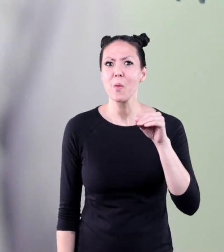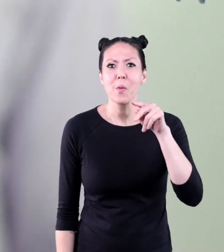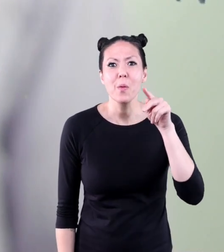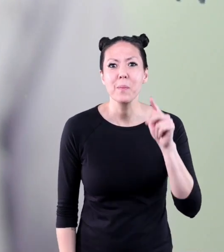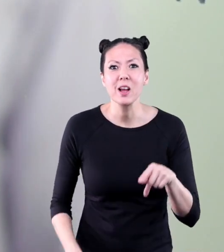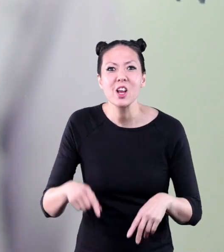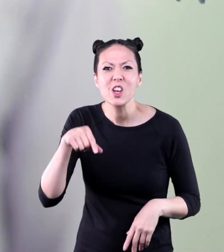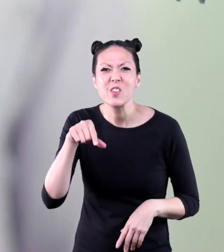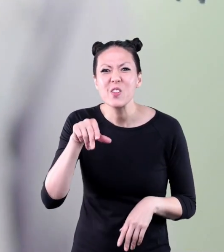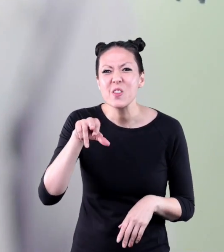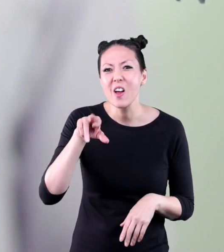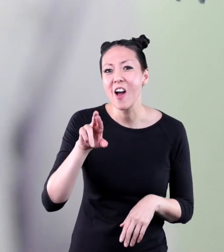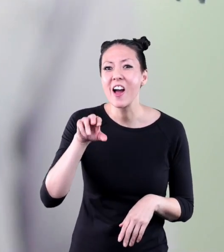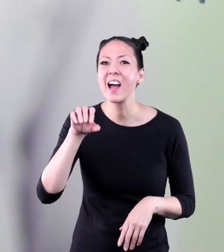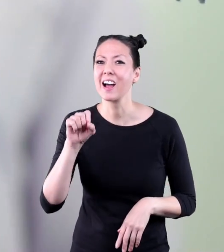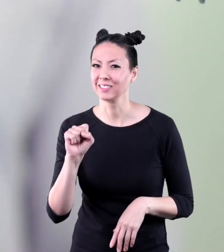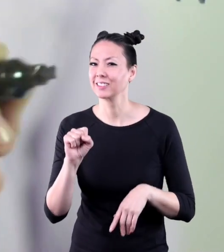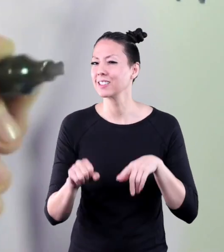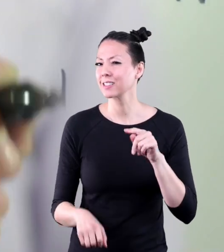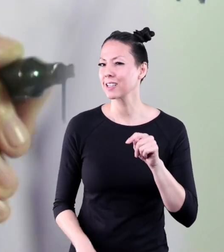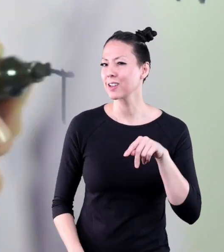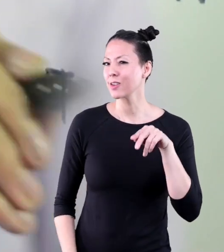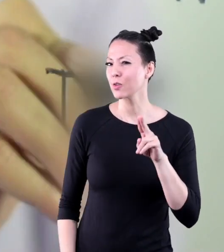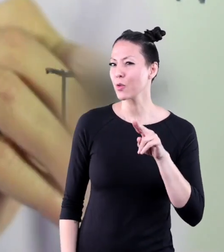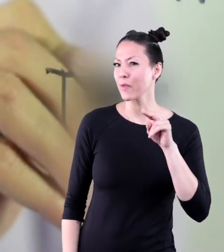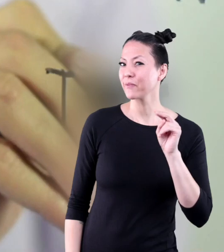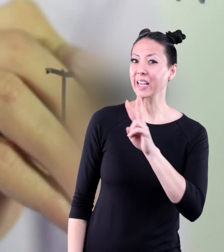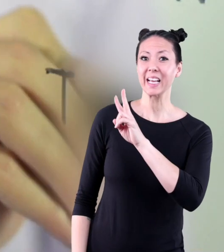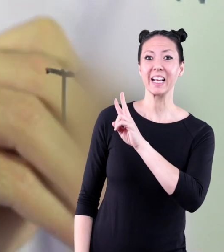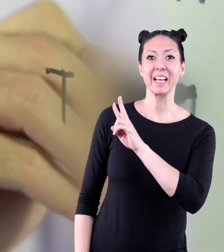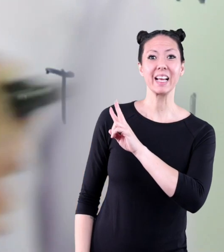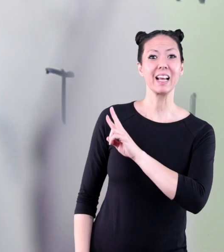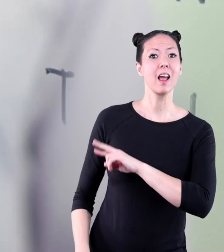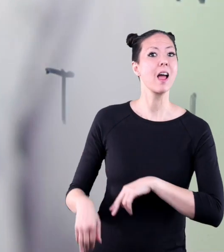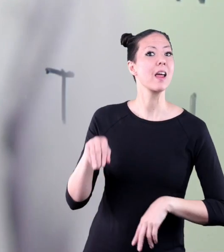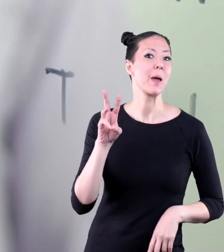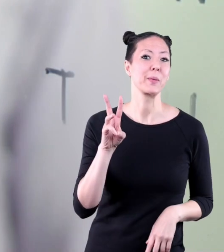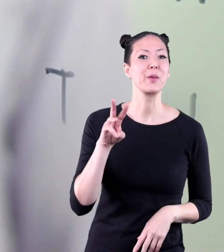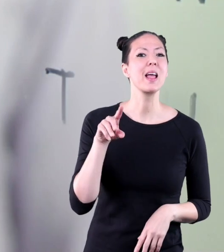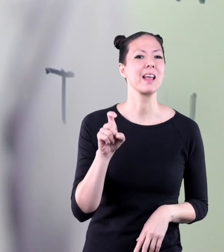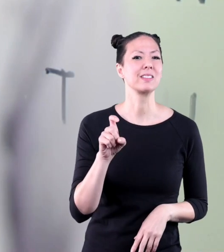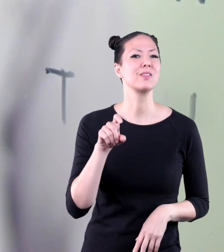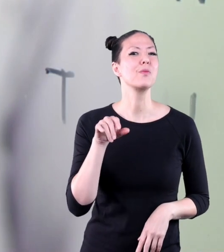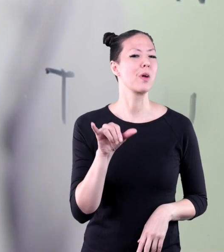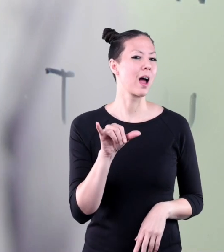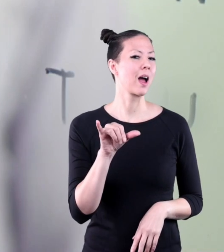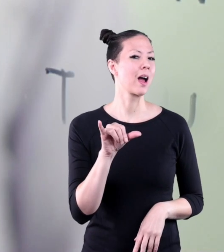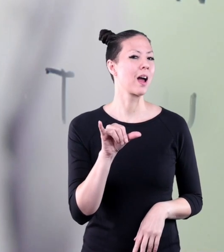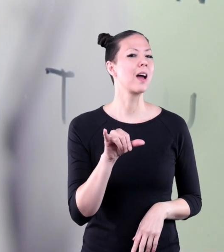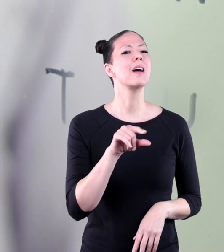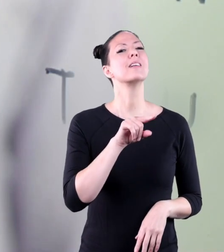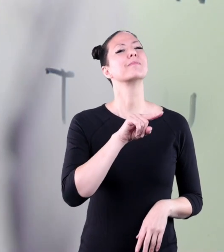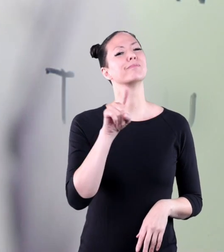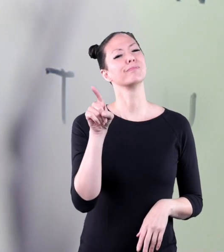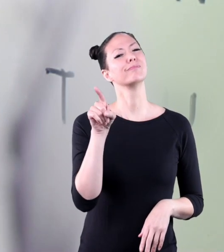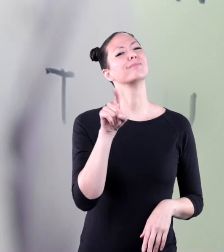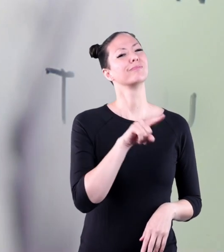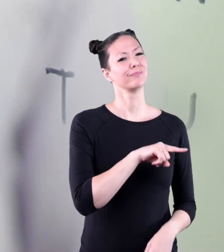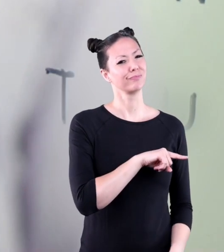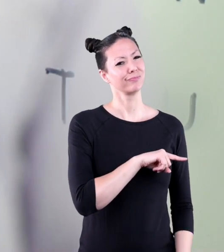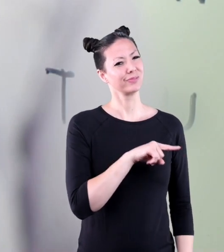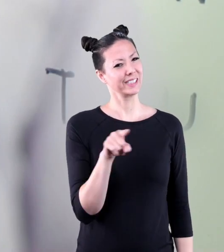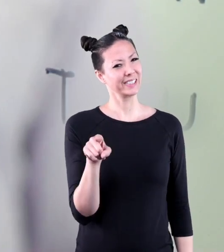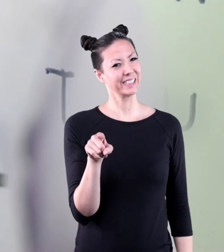P, Q, R, S, T, U, V, W, X,